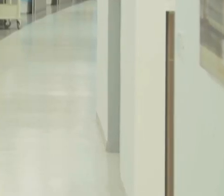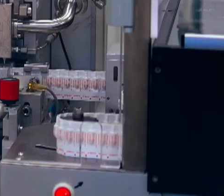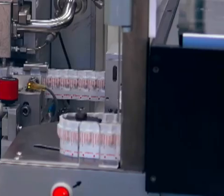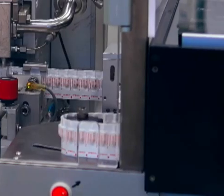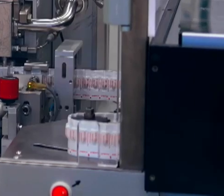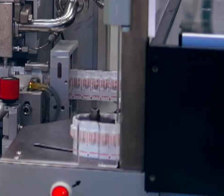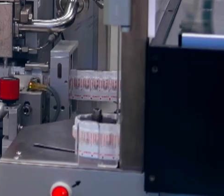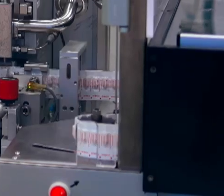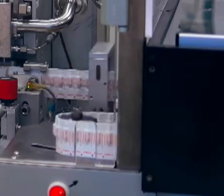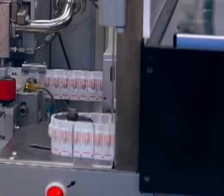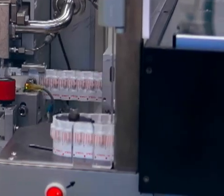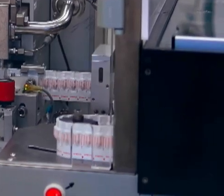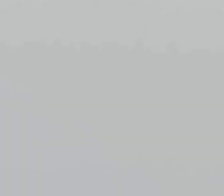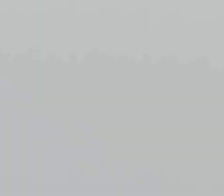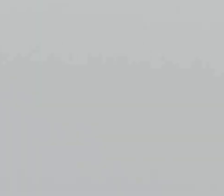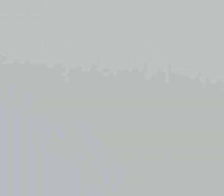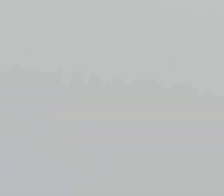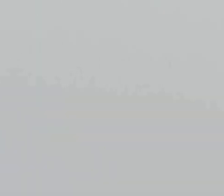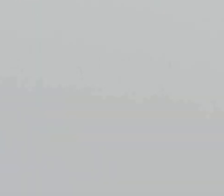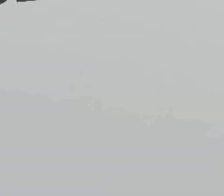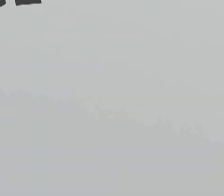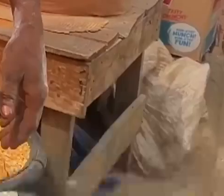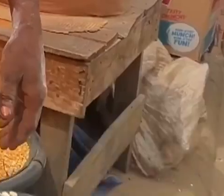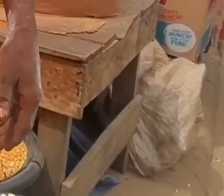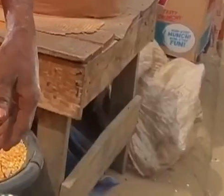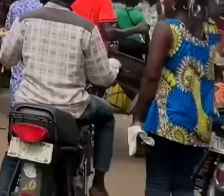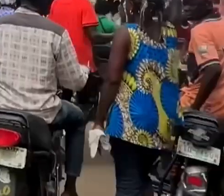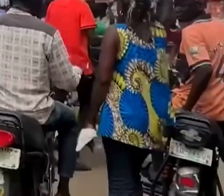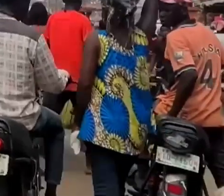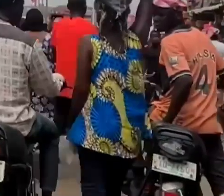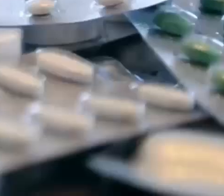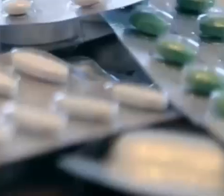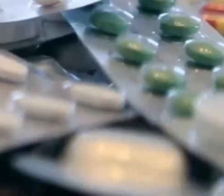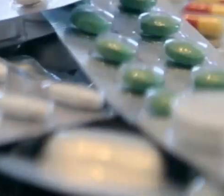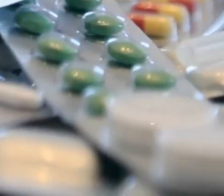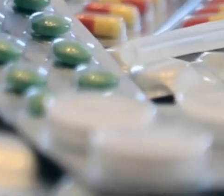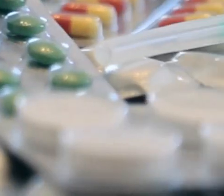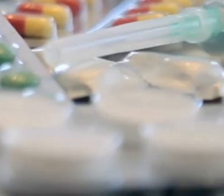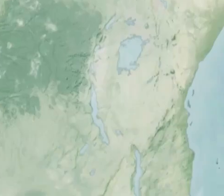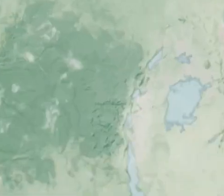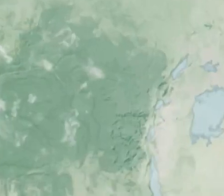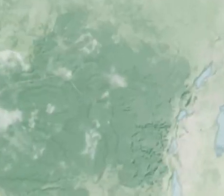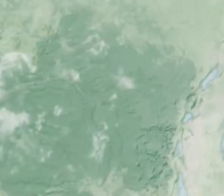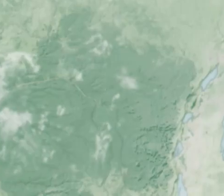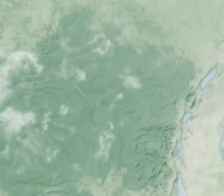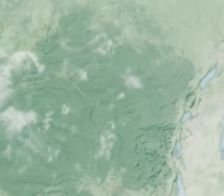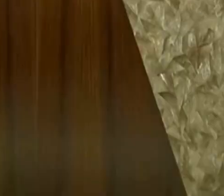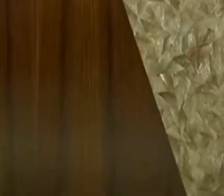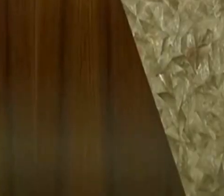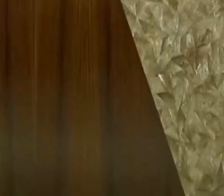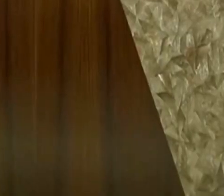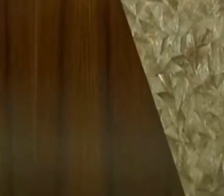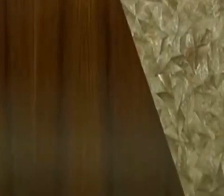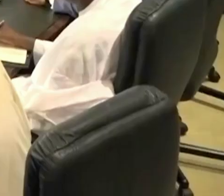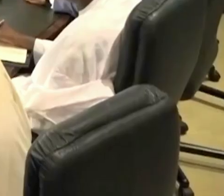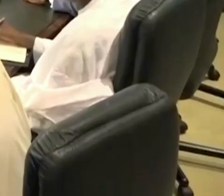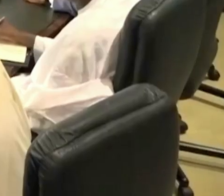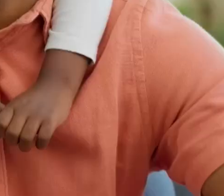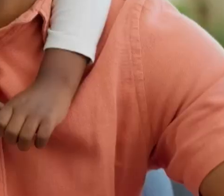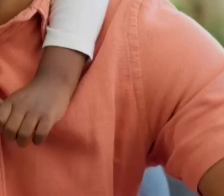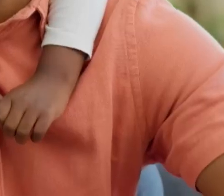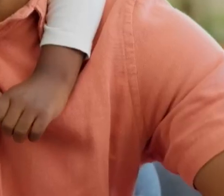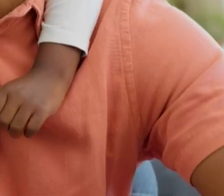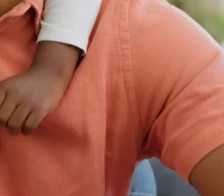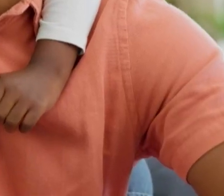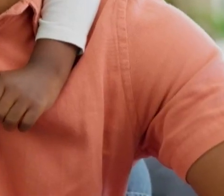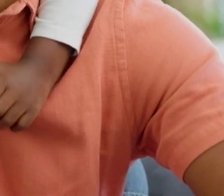materials and equipment. This will help bring down the prices of food and drugs across the country. All hands are on deck to